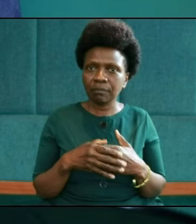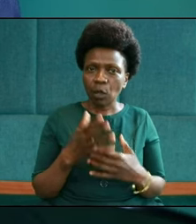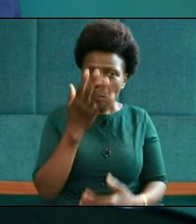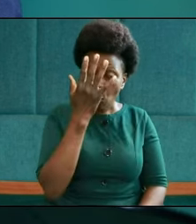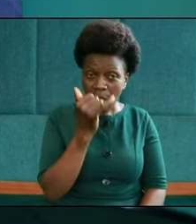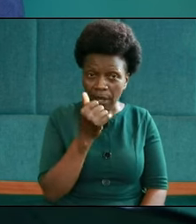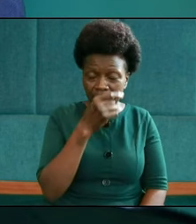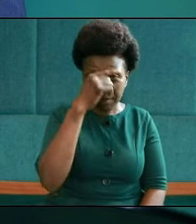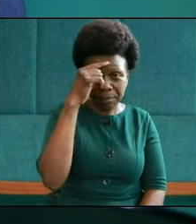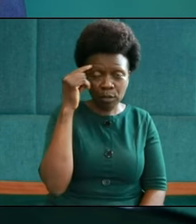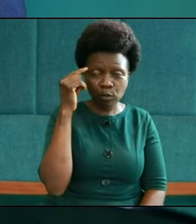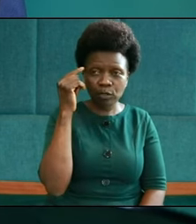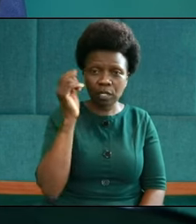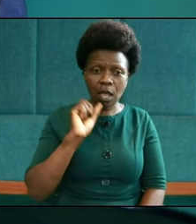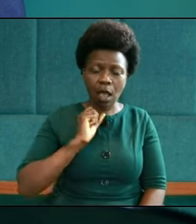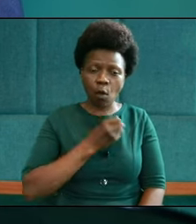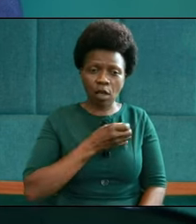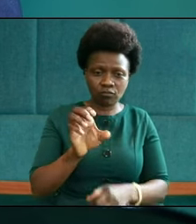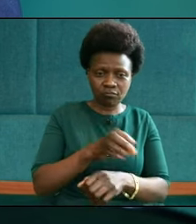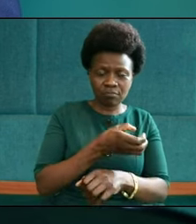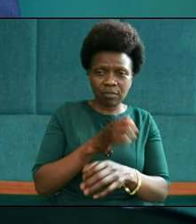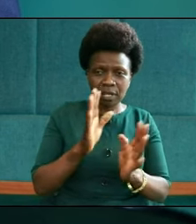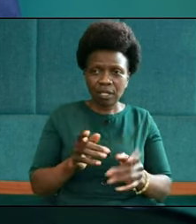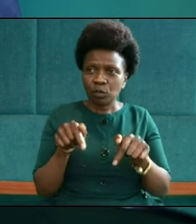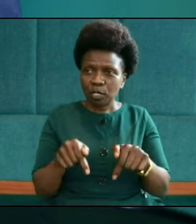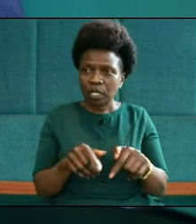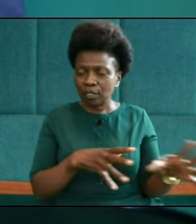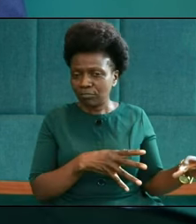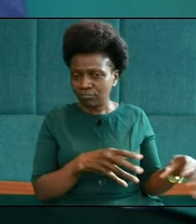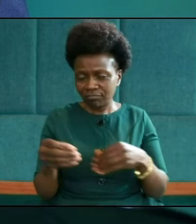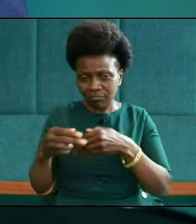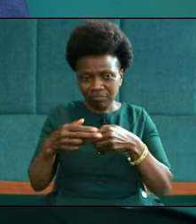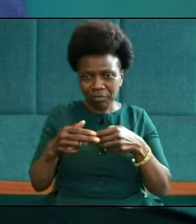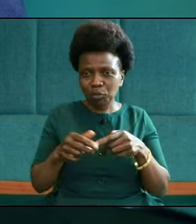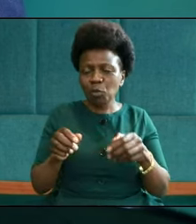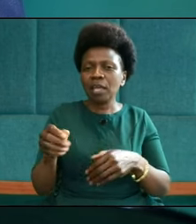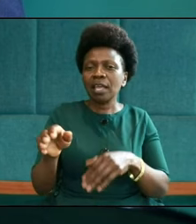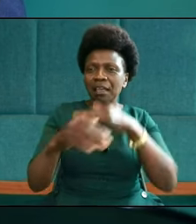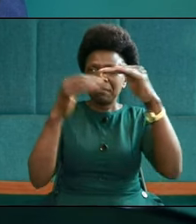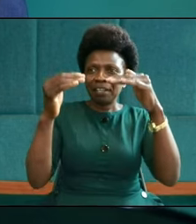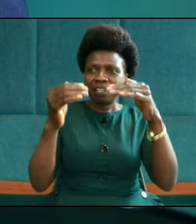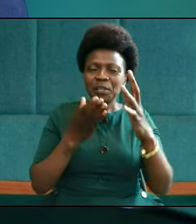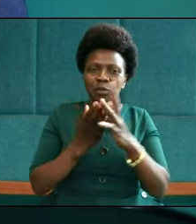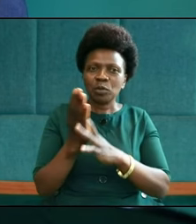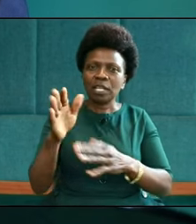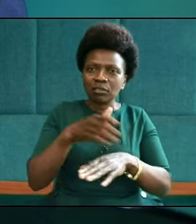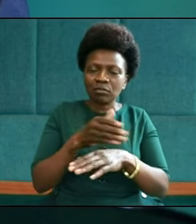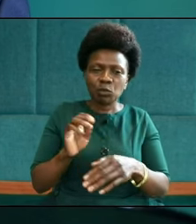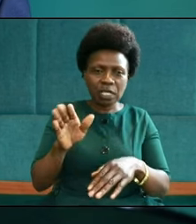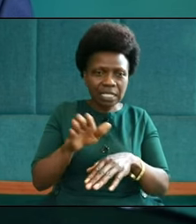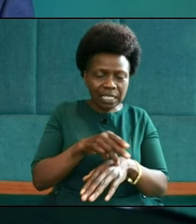because our choristers today really took us to heaven through the songs that we sang. They